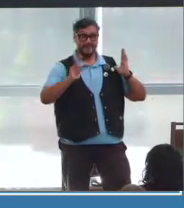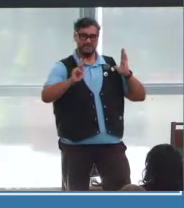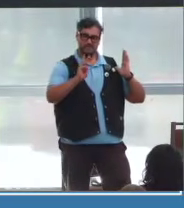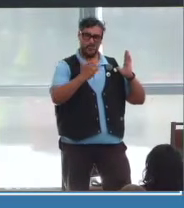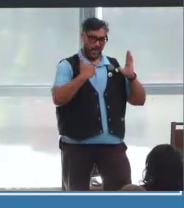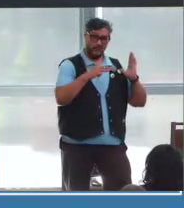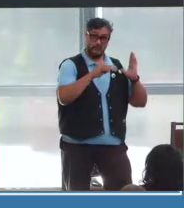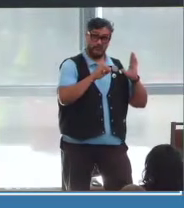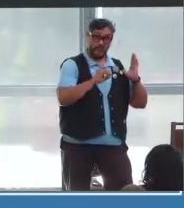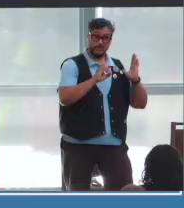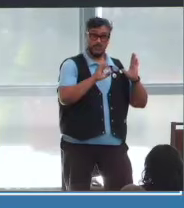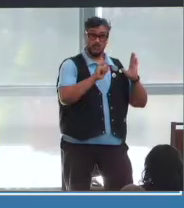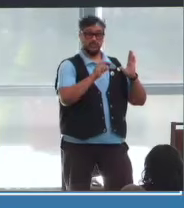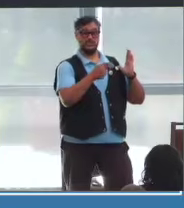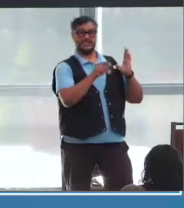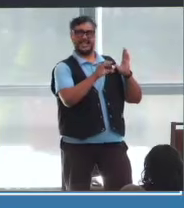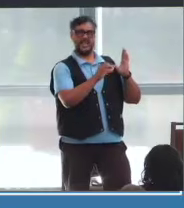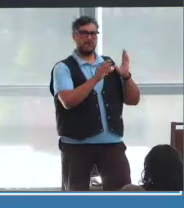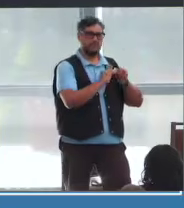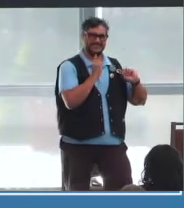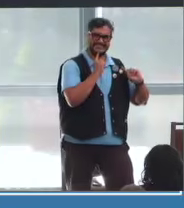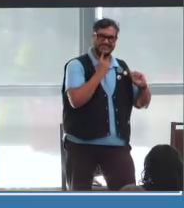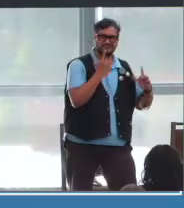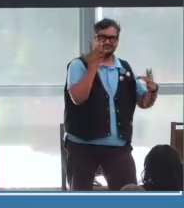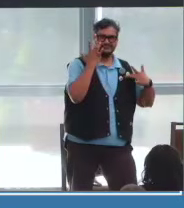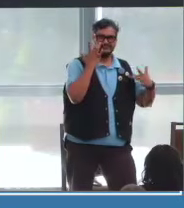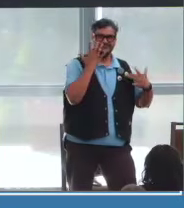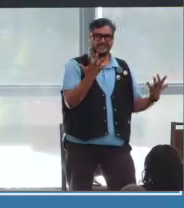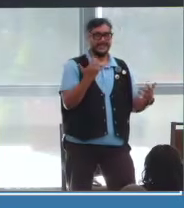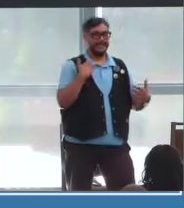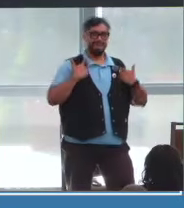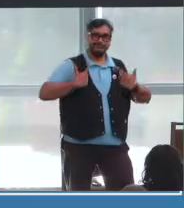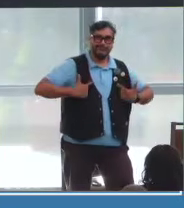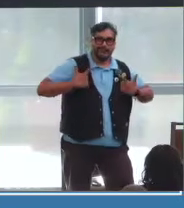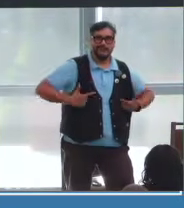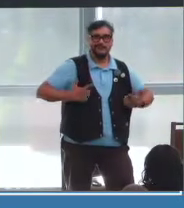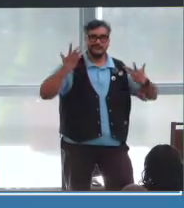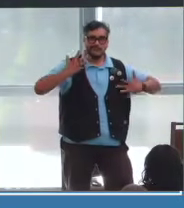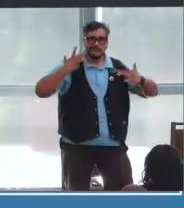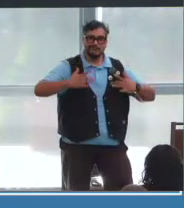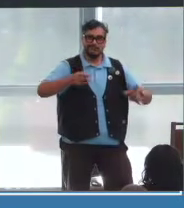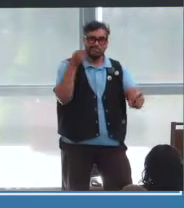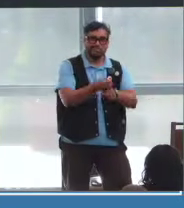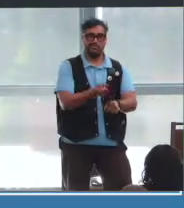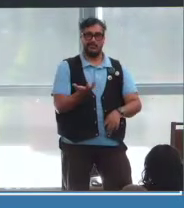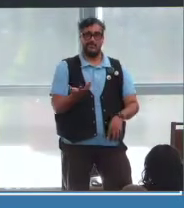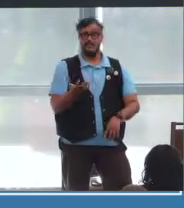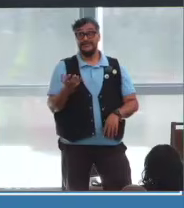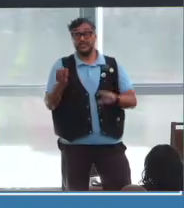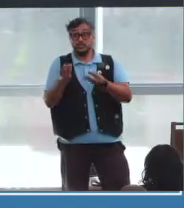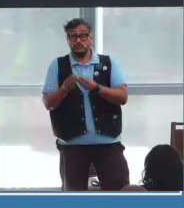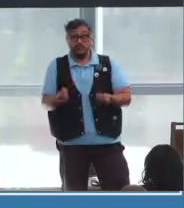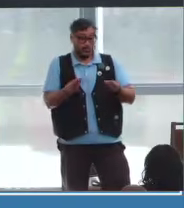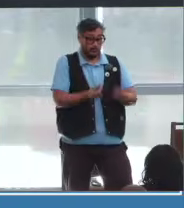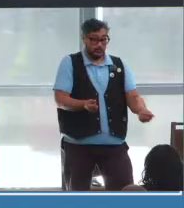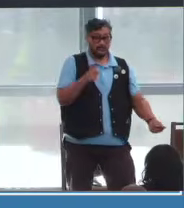monogenic lupus have more serious disease. They all develop interstitial lung disease, nephritis, and any cures for